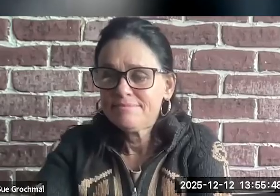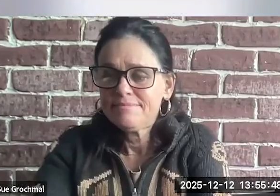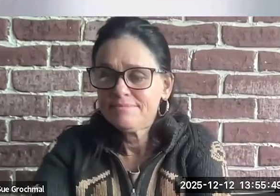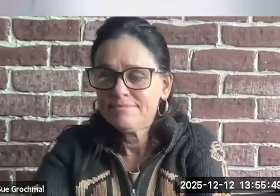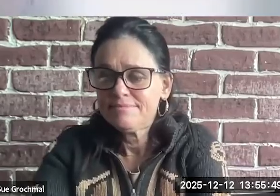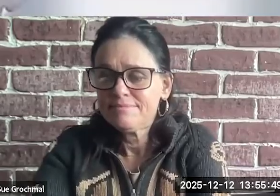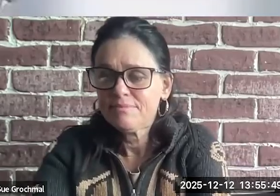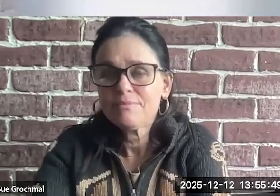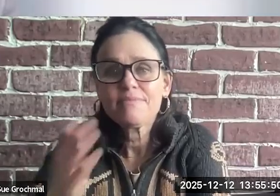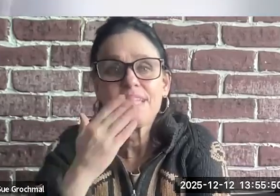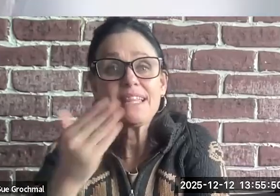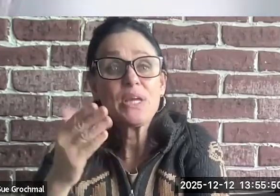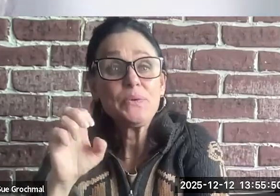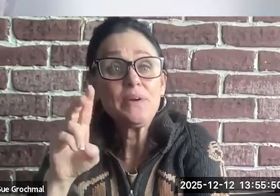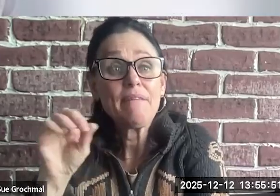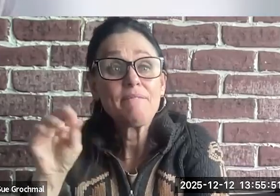Thanks Great. so much, Evan.